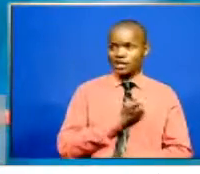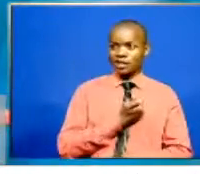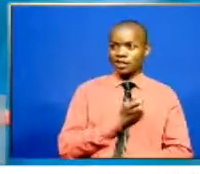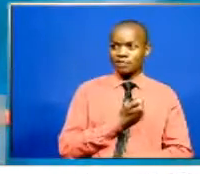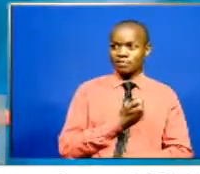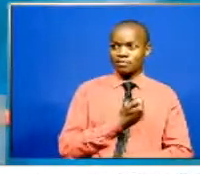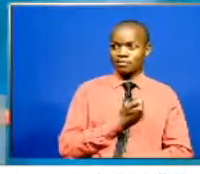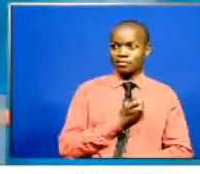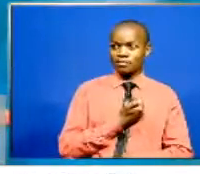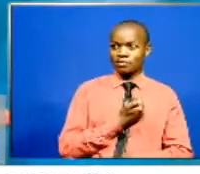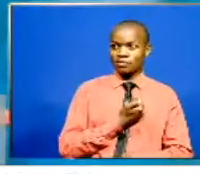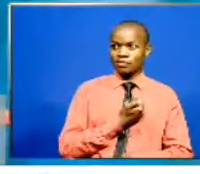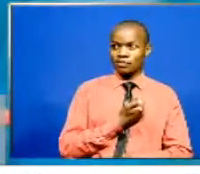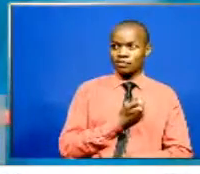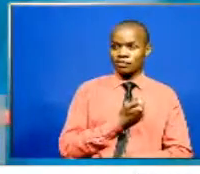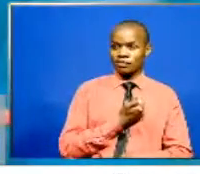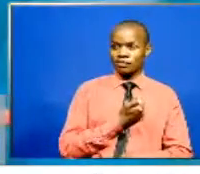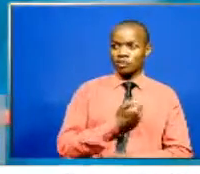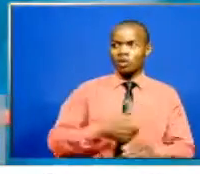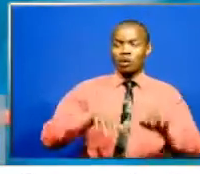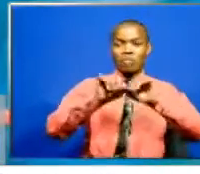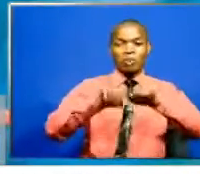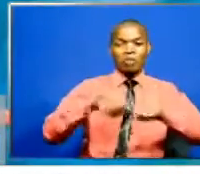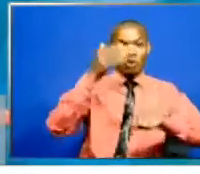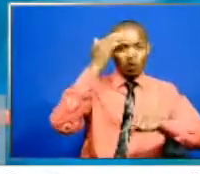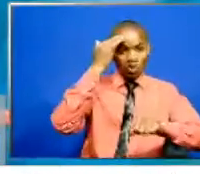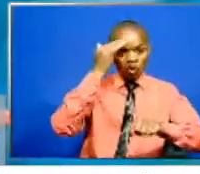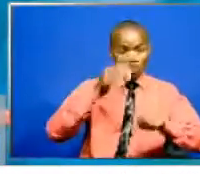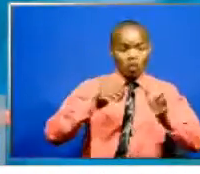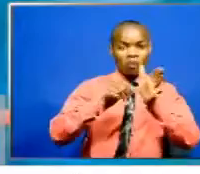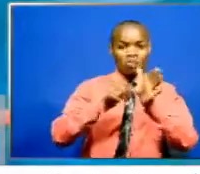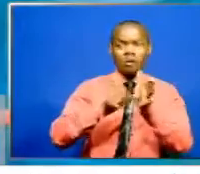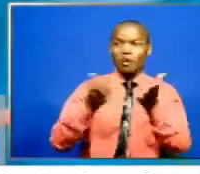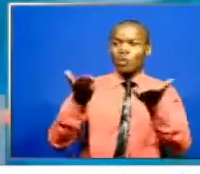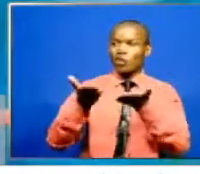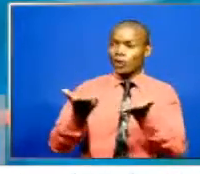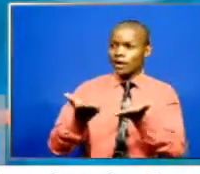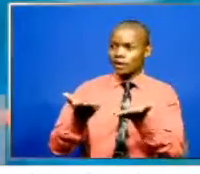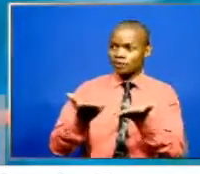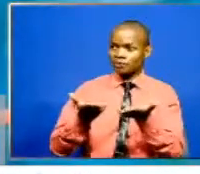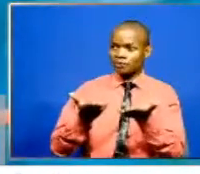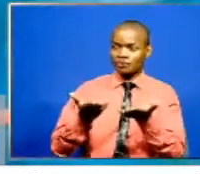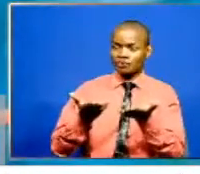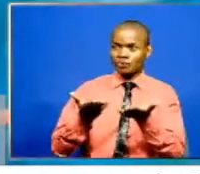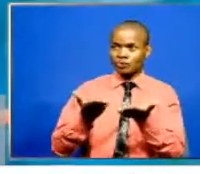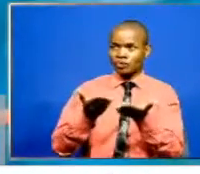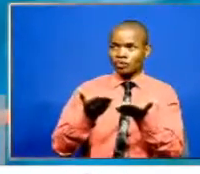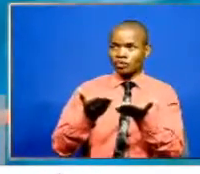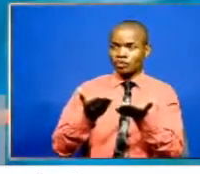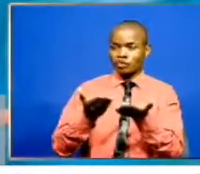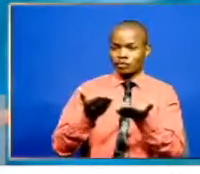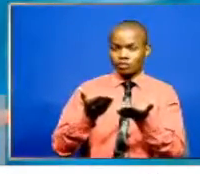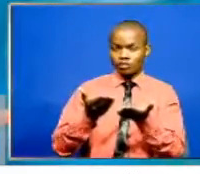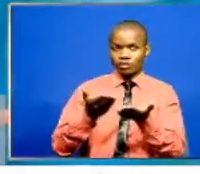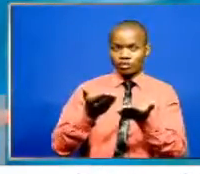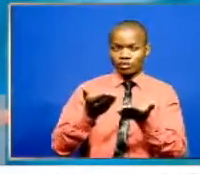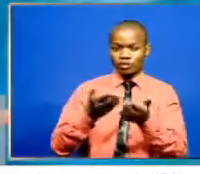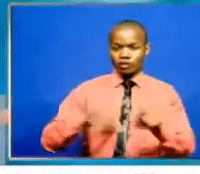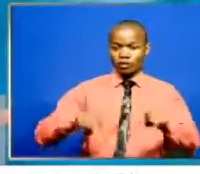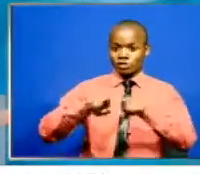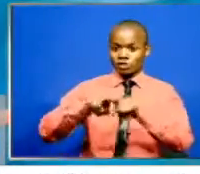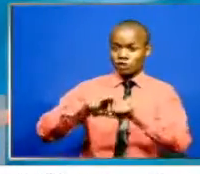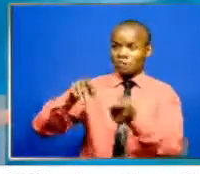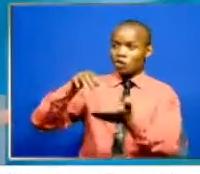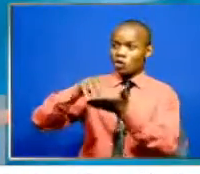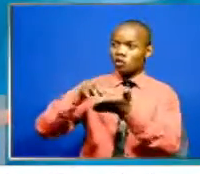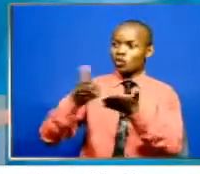see where our fragility is, mm-hmm. but also the extent to which we have been